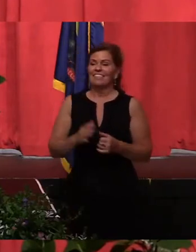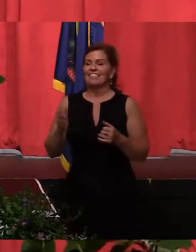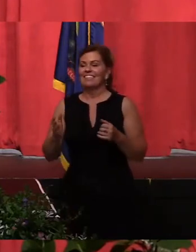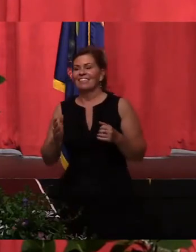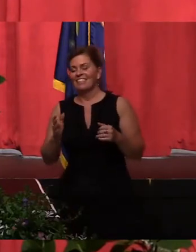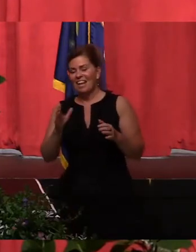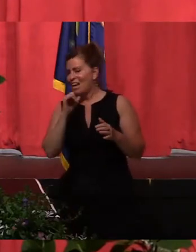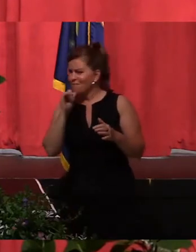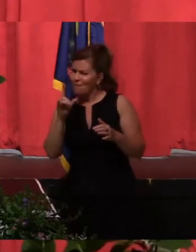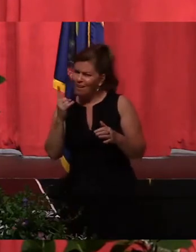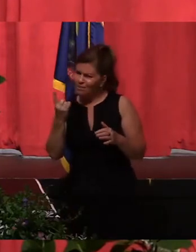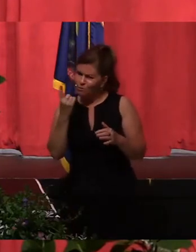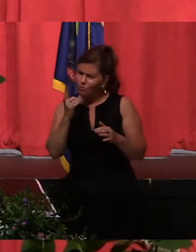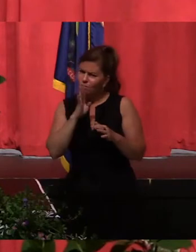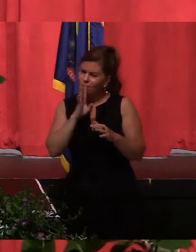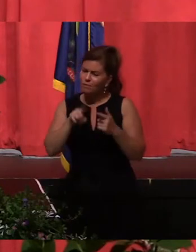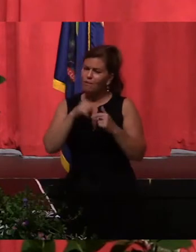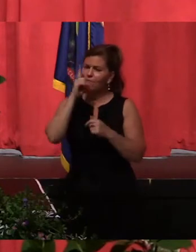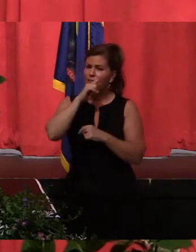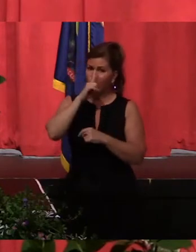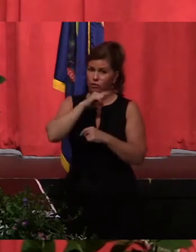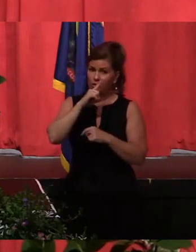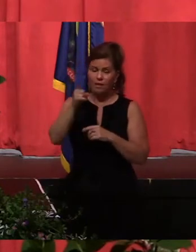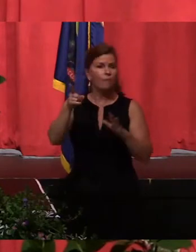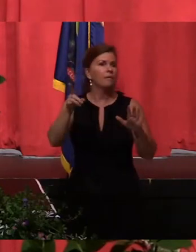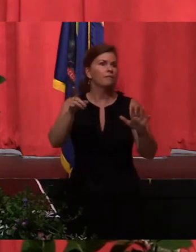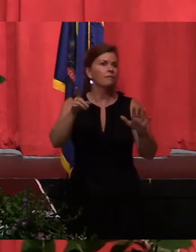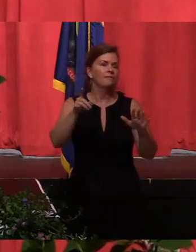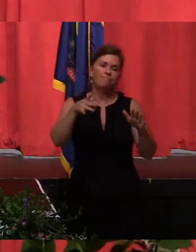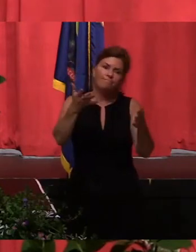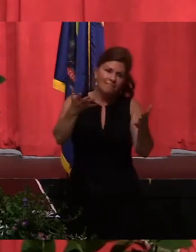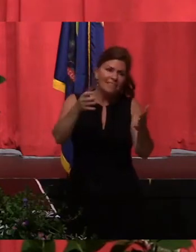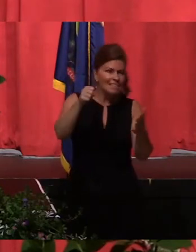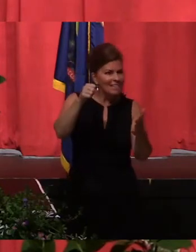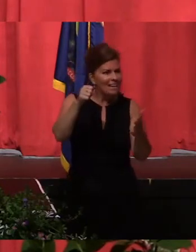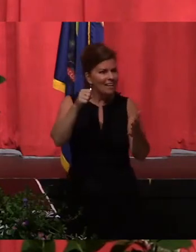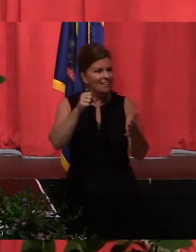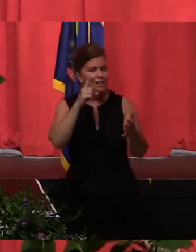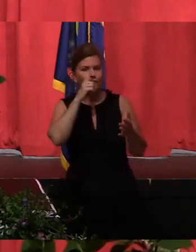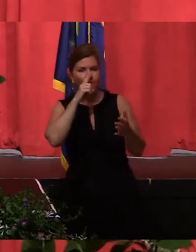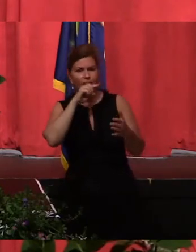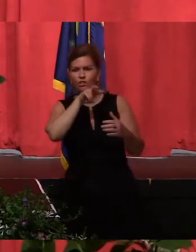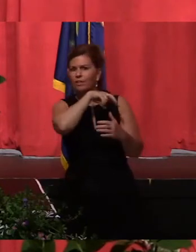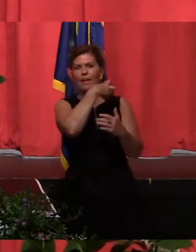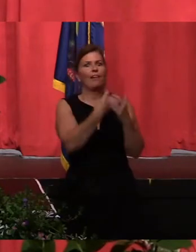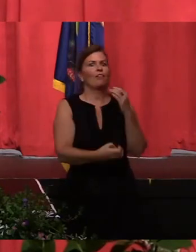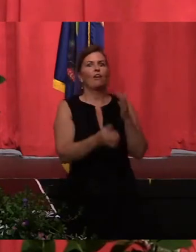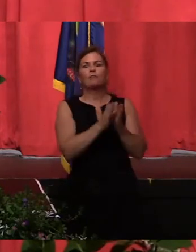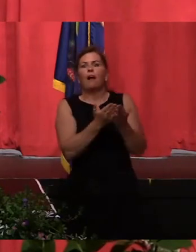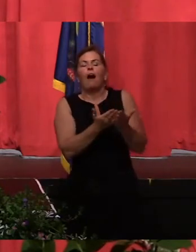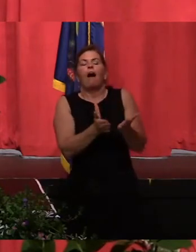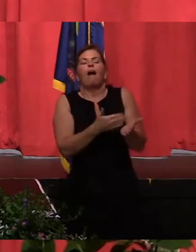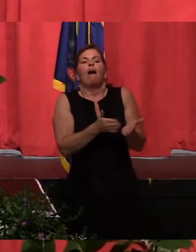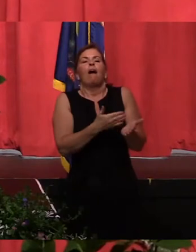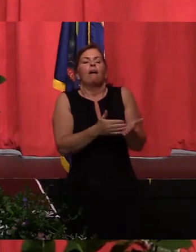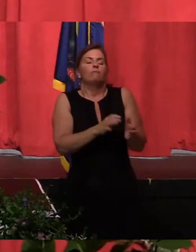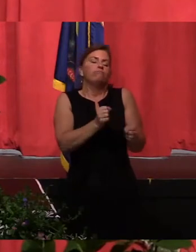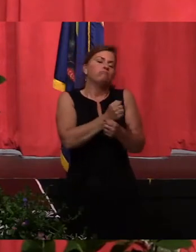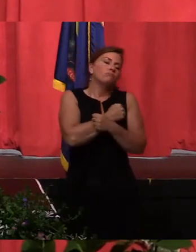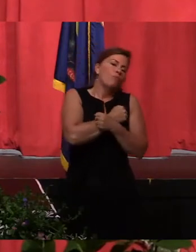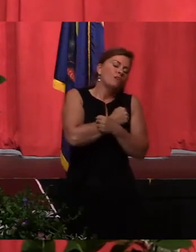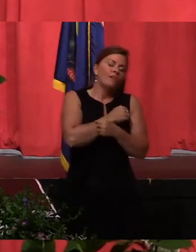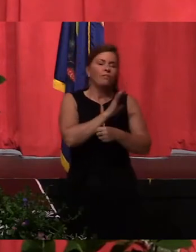I'm not just talking about fiction either. Though for many of us, nothing could be better than losing ourselves in a copy of The Poet X, The Song